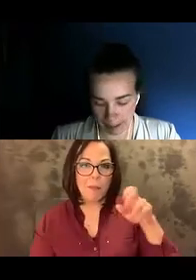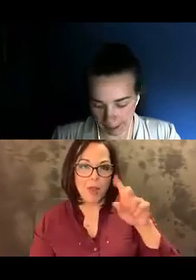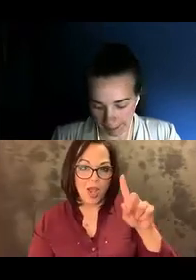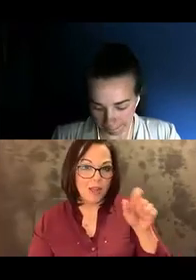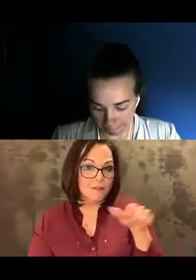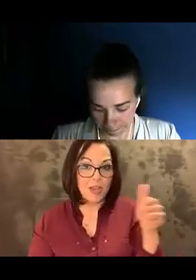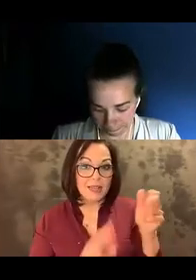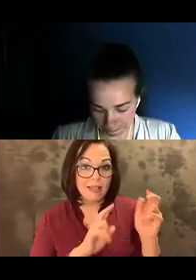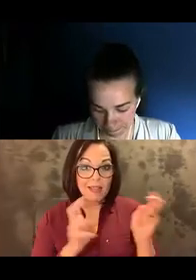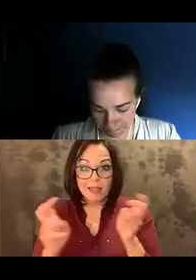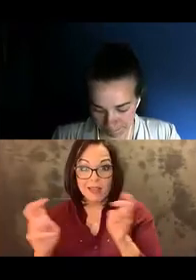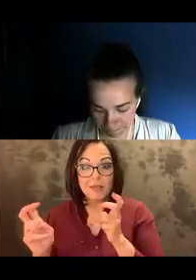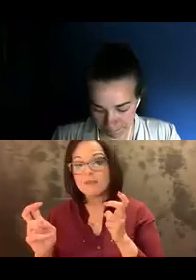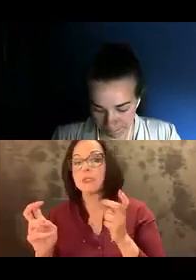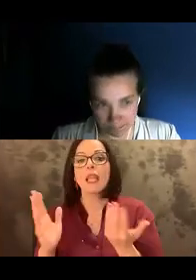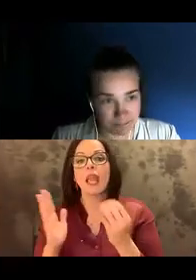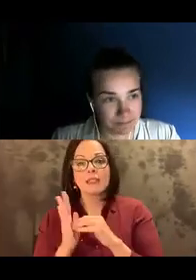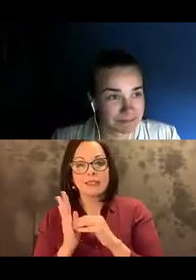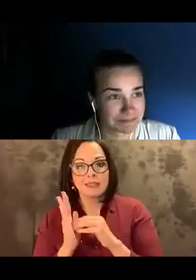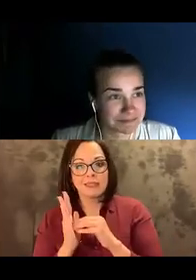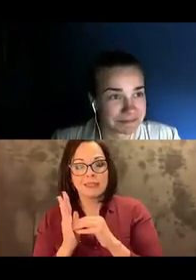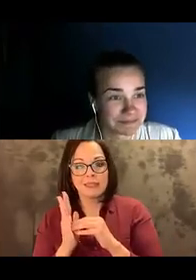again.